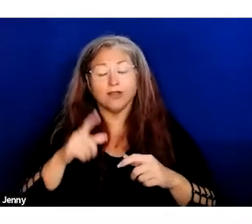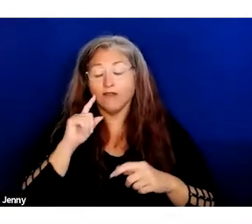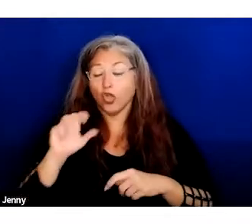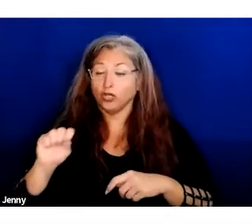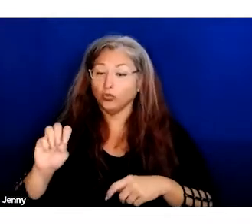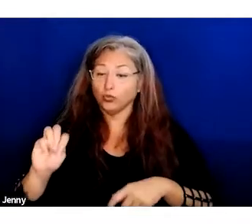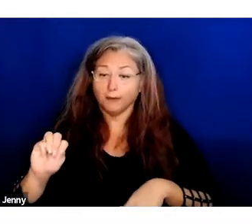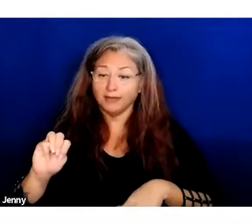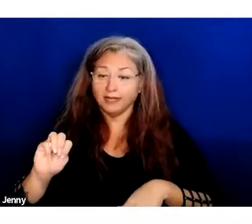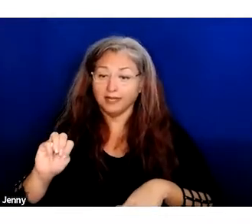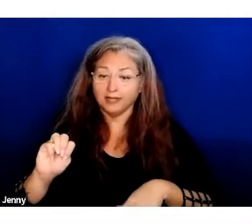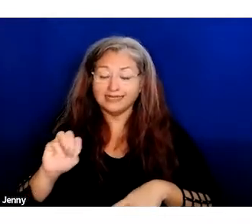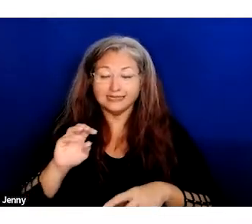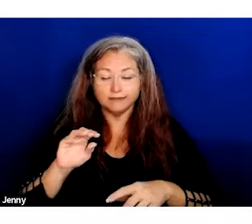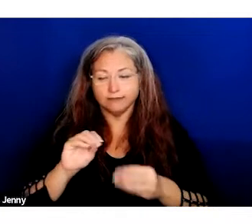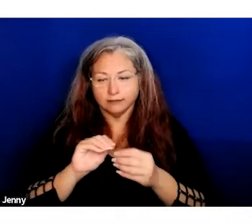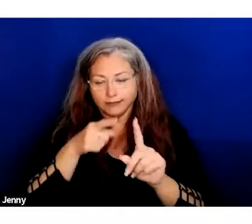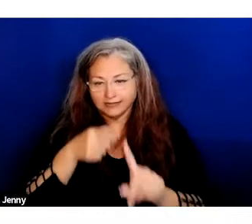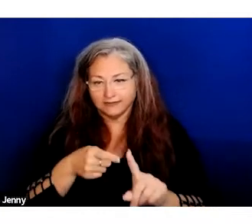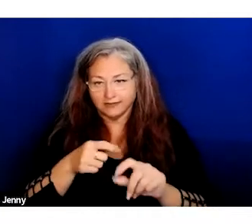media specifically,